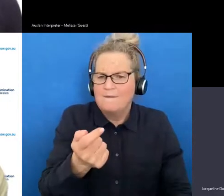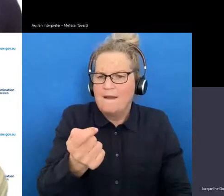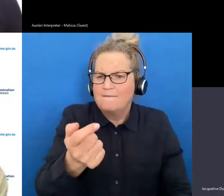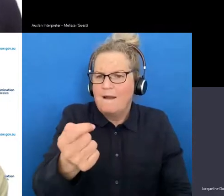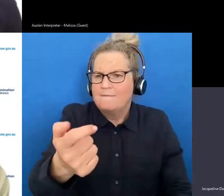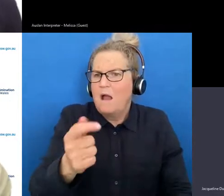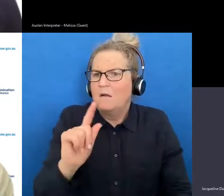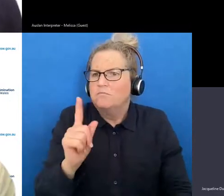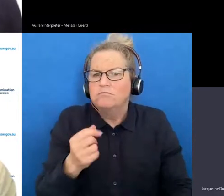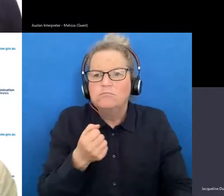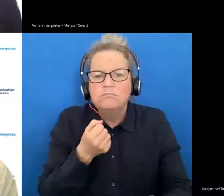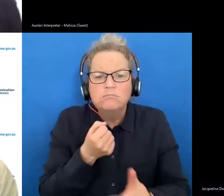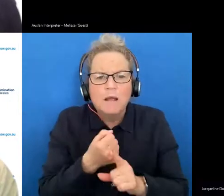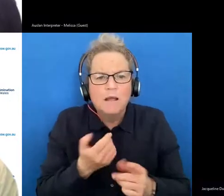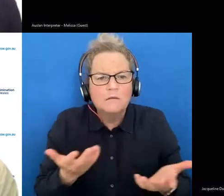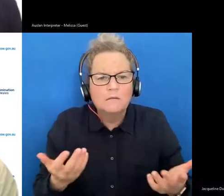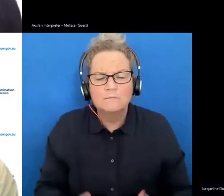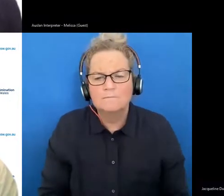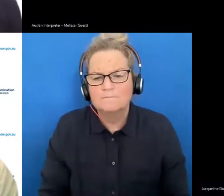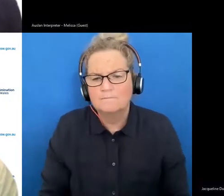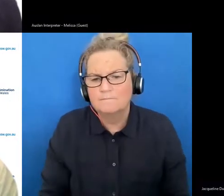not to be done timely?